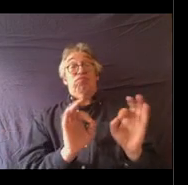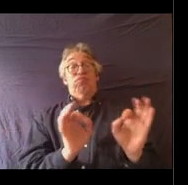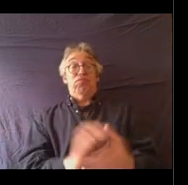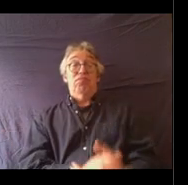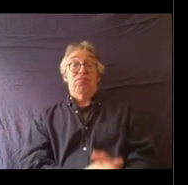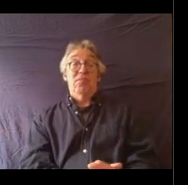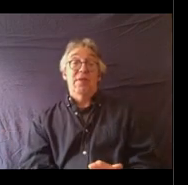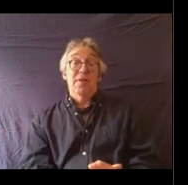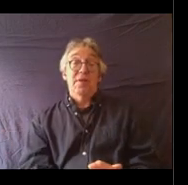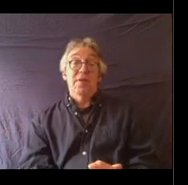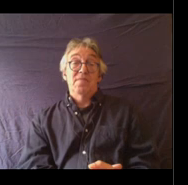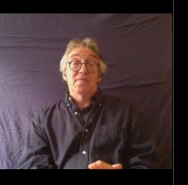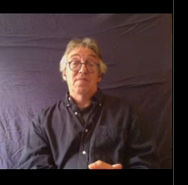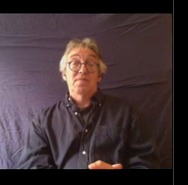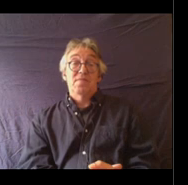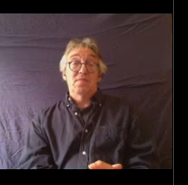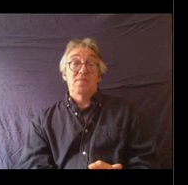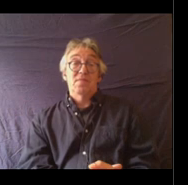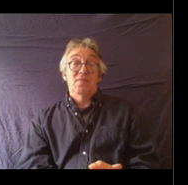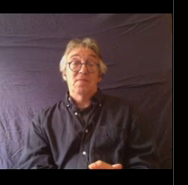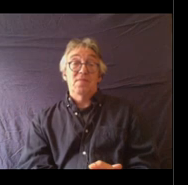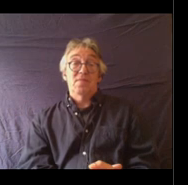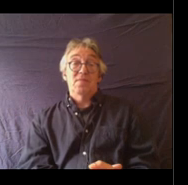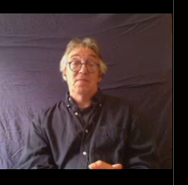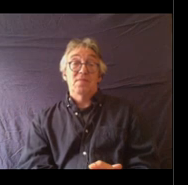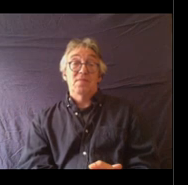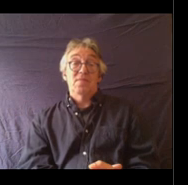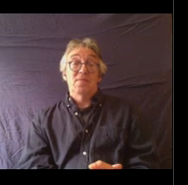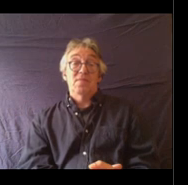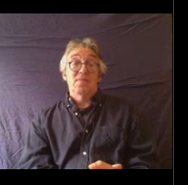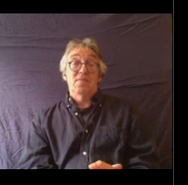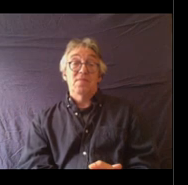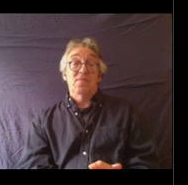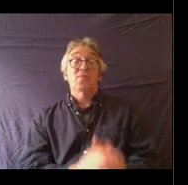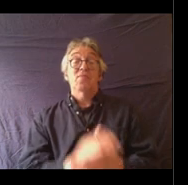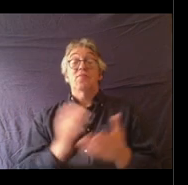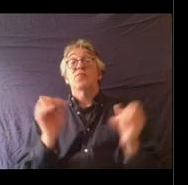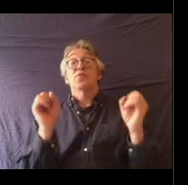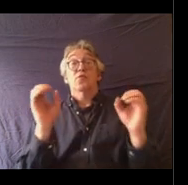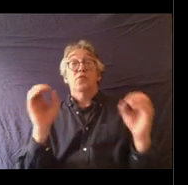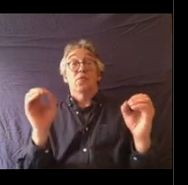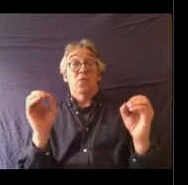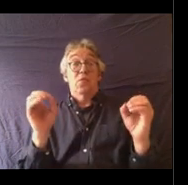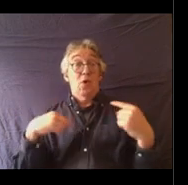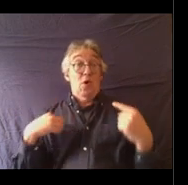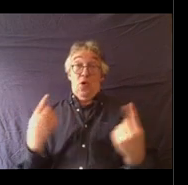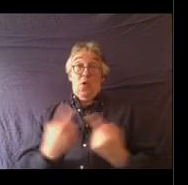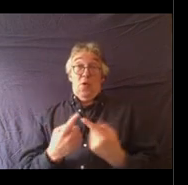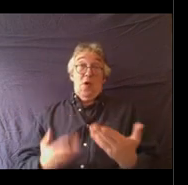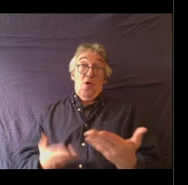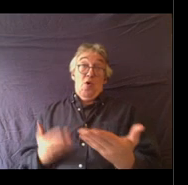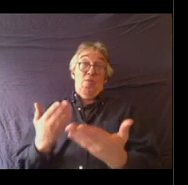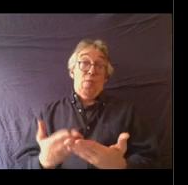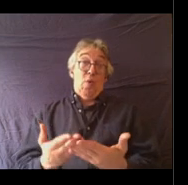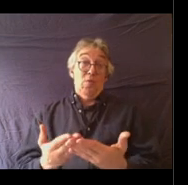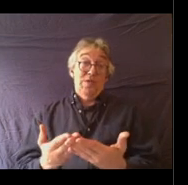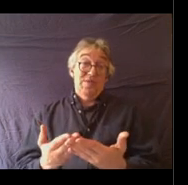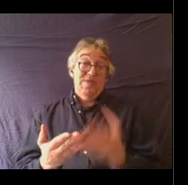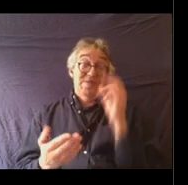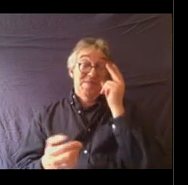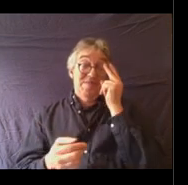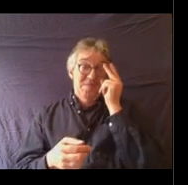to audiovisual media services in their countries. So what we are proposing, and I must say that all